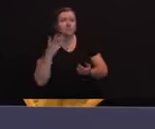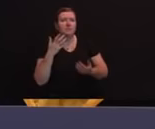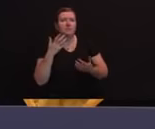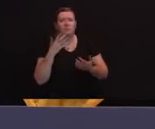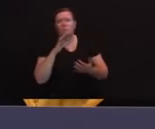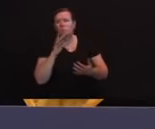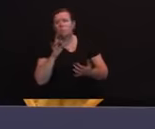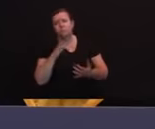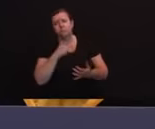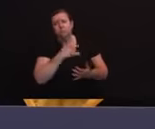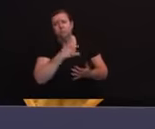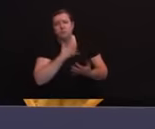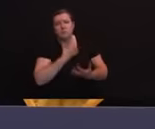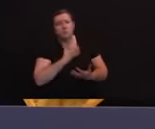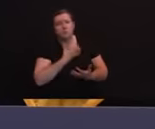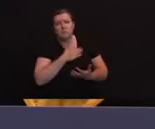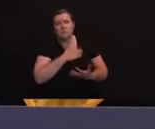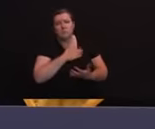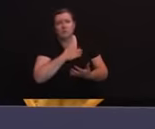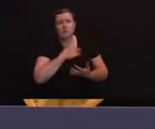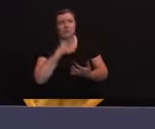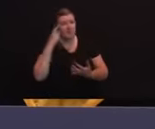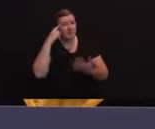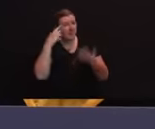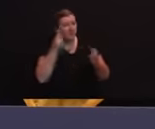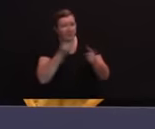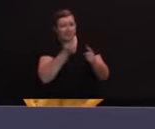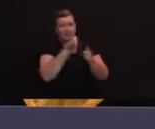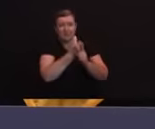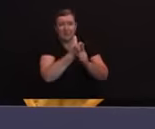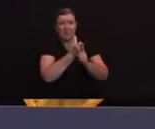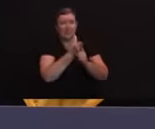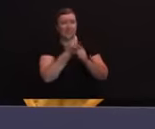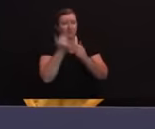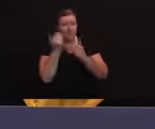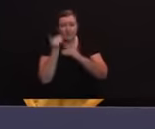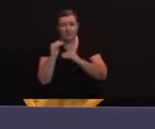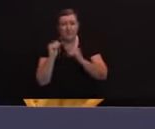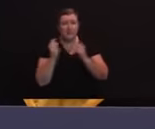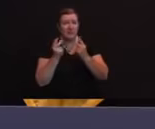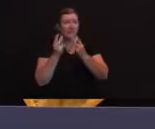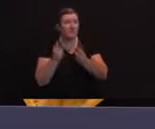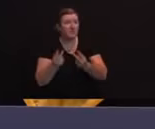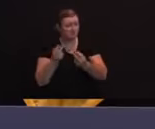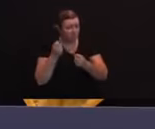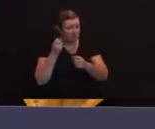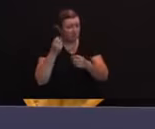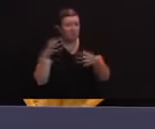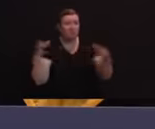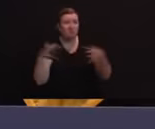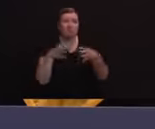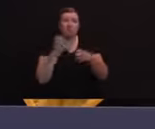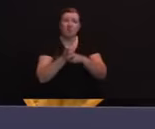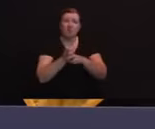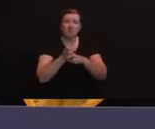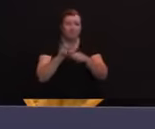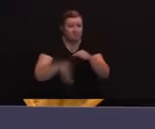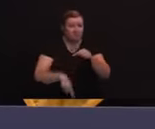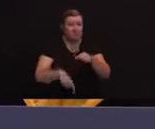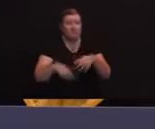mental health here has clearly been impacted in terms of visitations and lacking in group gatherings. And are we